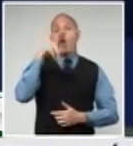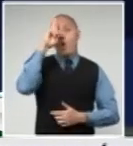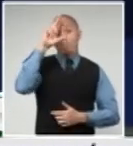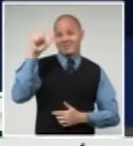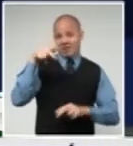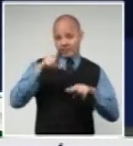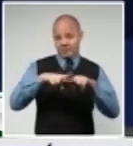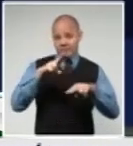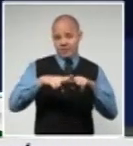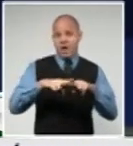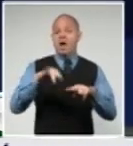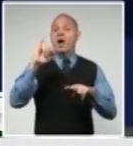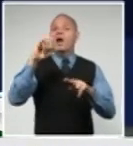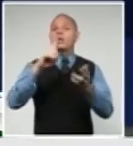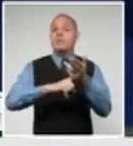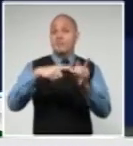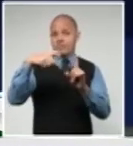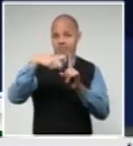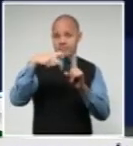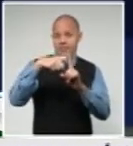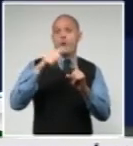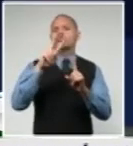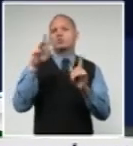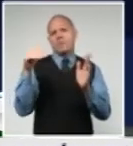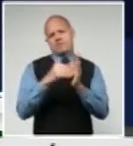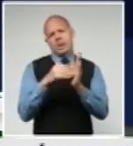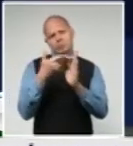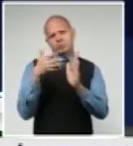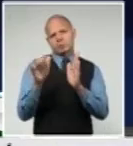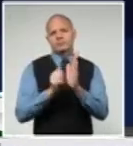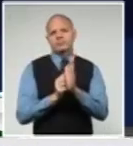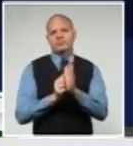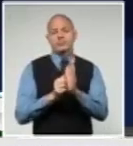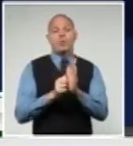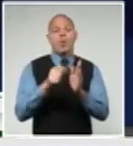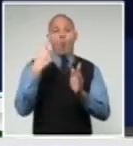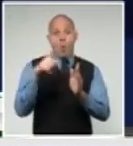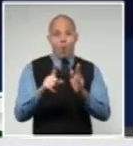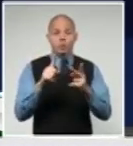996 in Havana's Hygiene, Epidemiology and Microbiology Center,